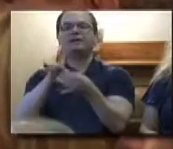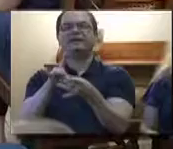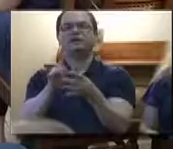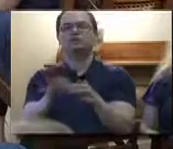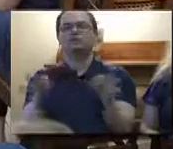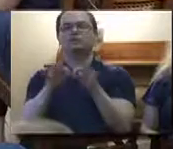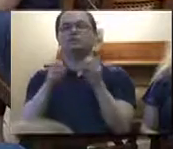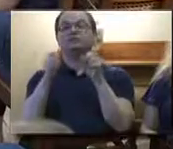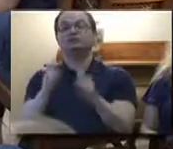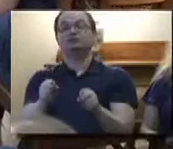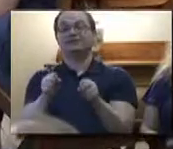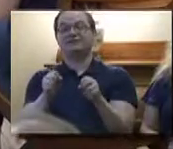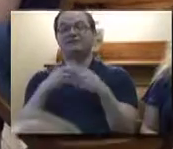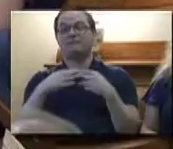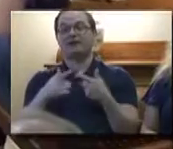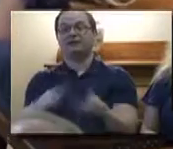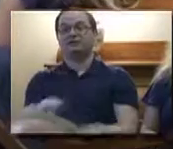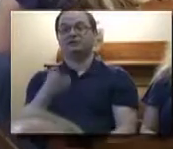and the strength of body language?